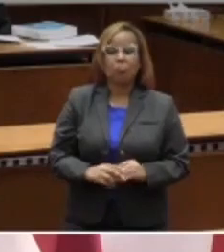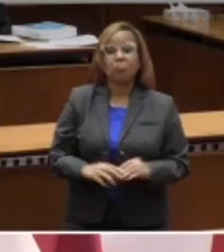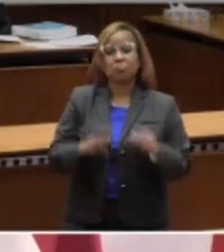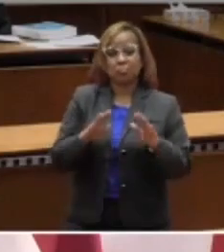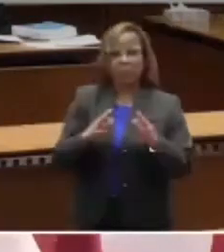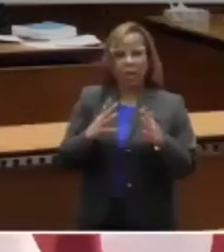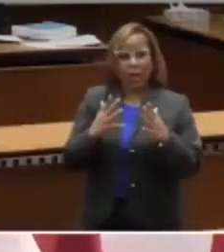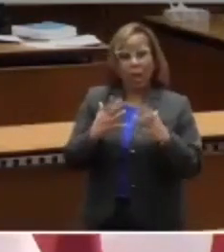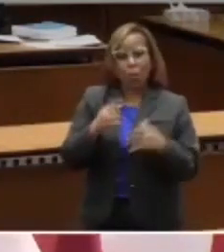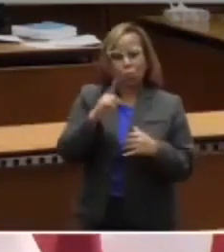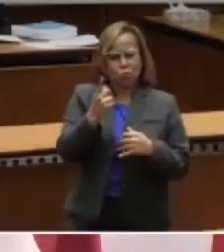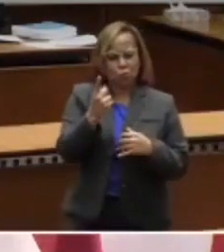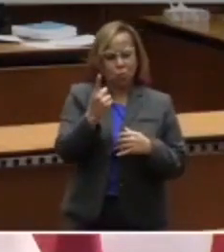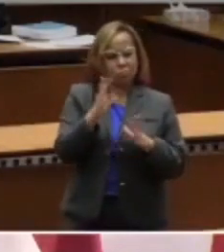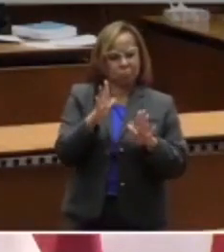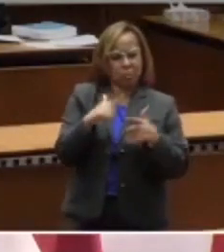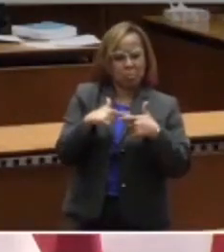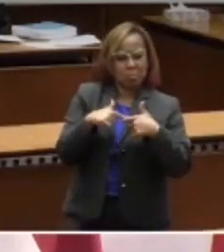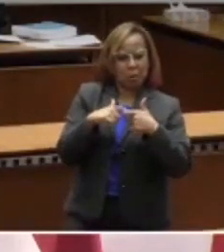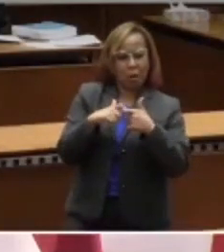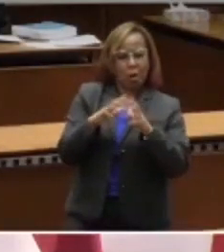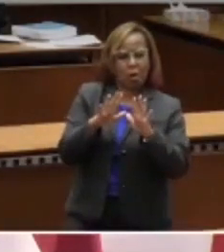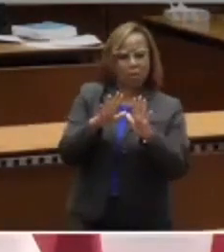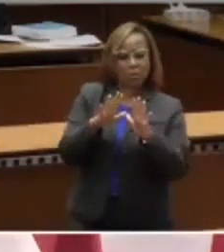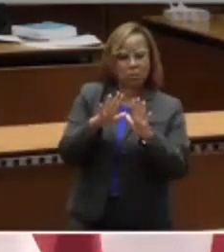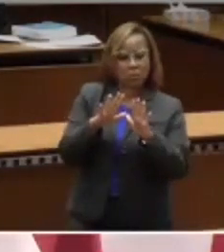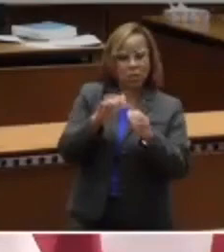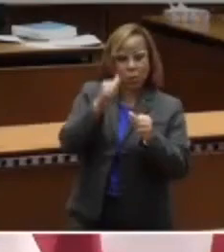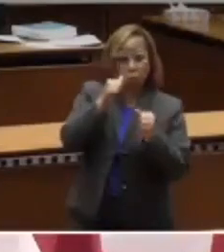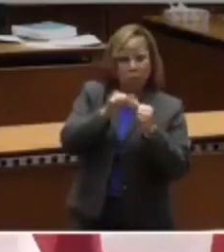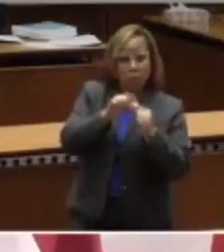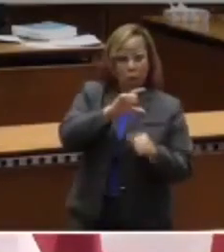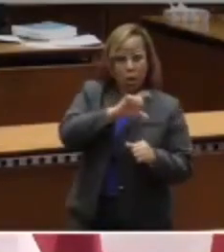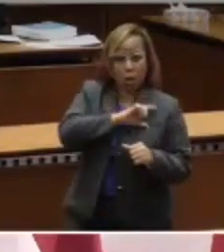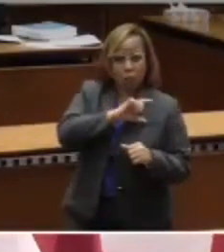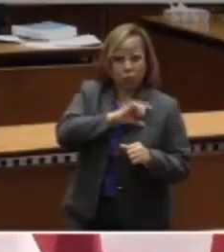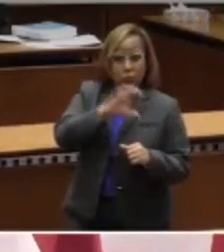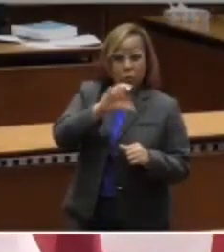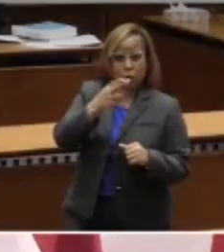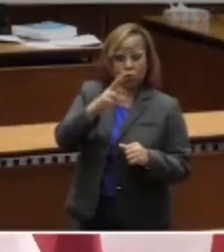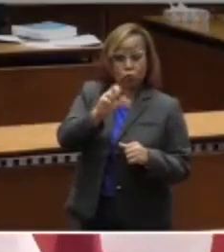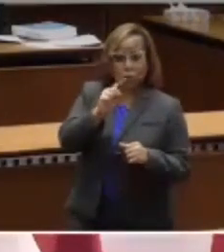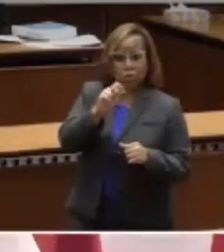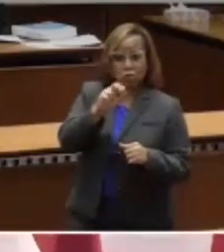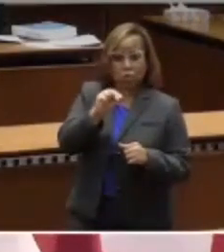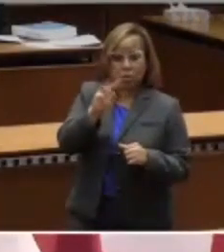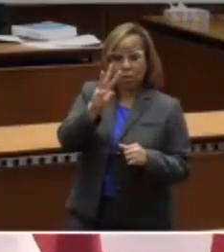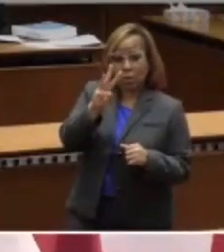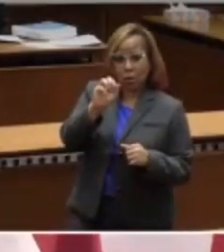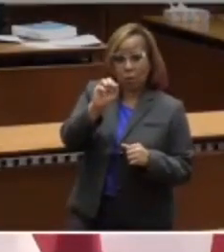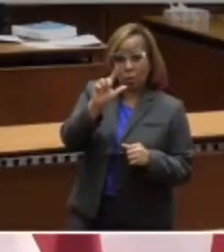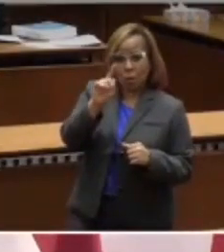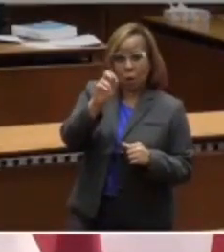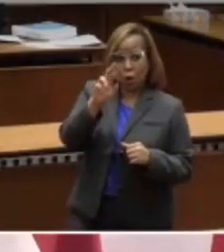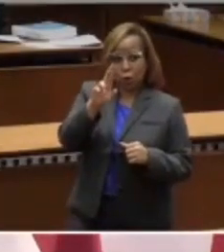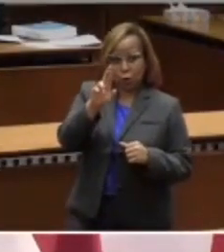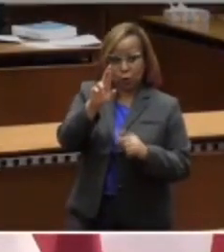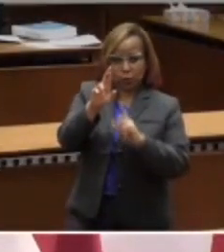I want you to also pause and remember Officer Christian Walker,